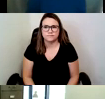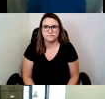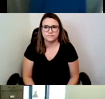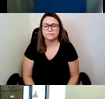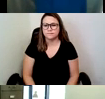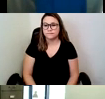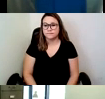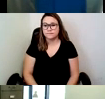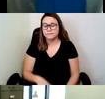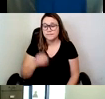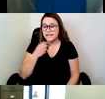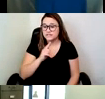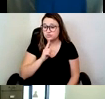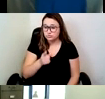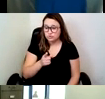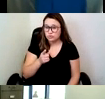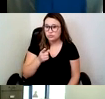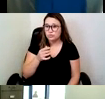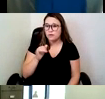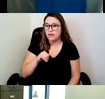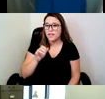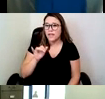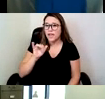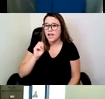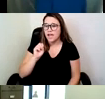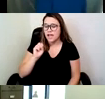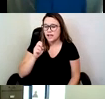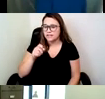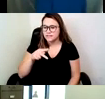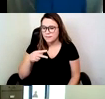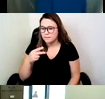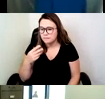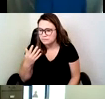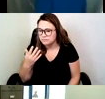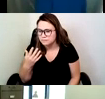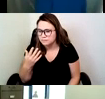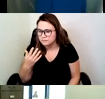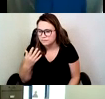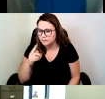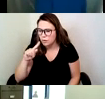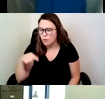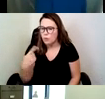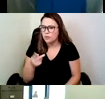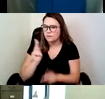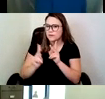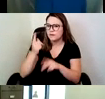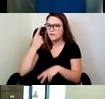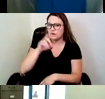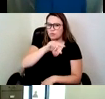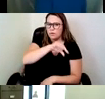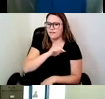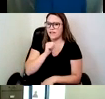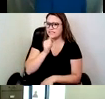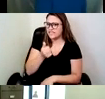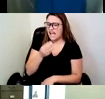Is it true that EISEP is for only people who do not qualify for Medicaid? Yes, that